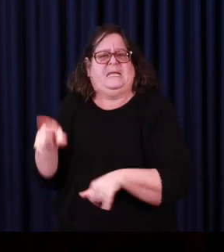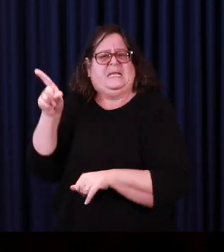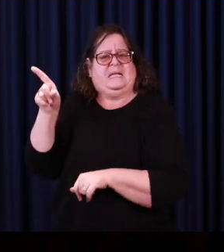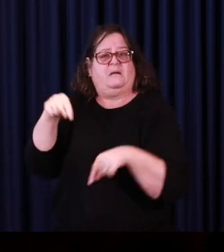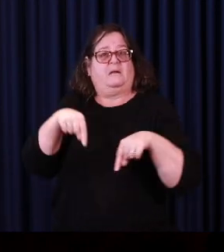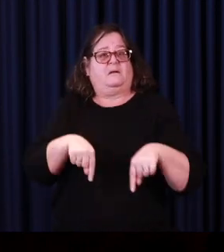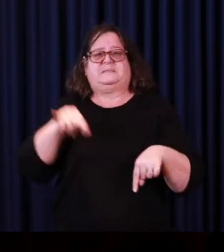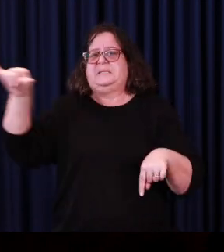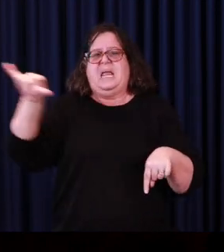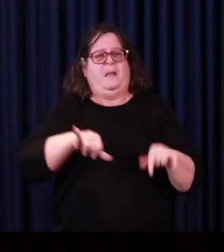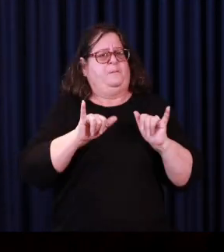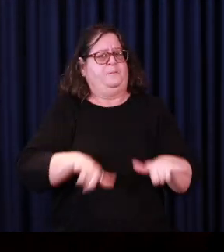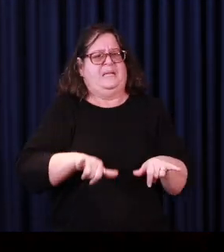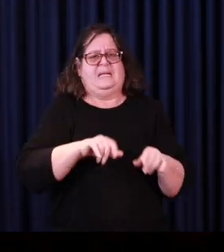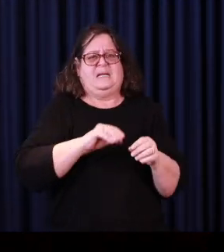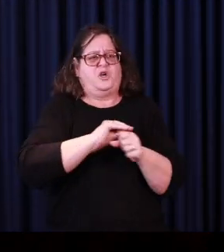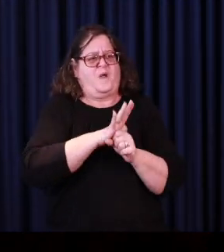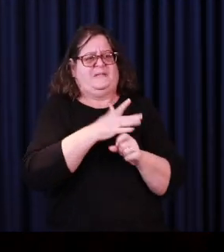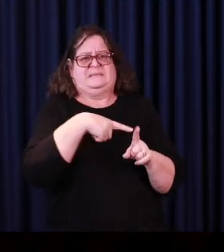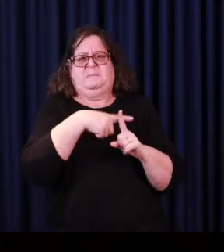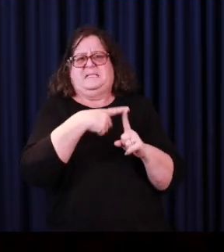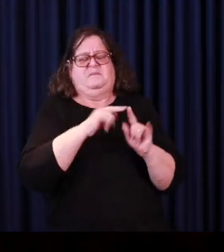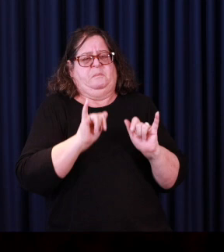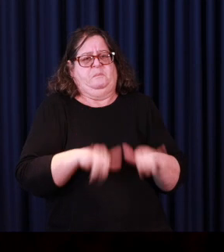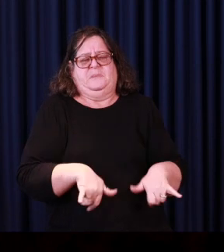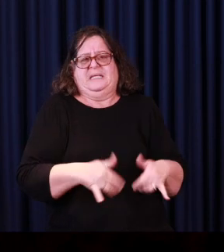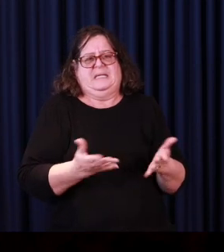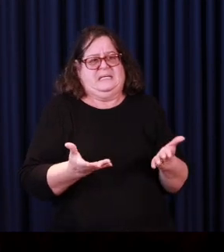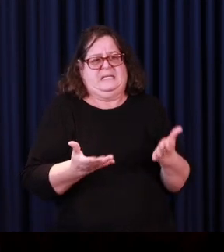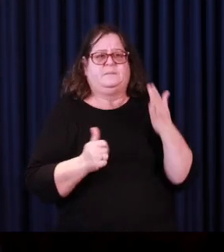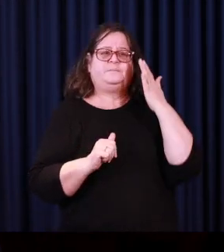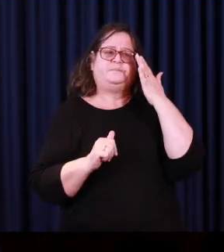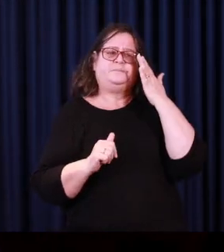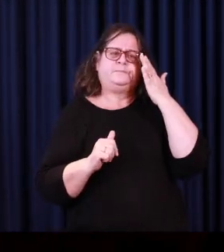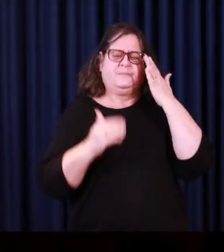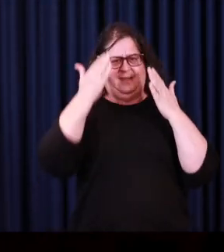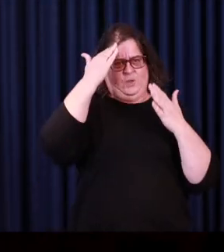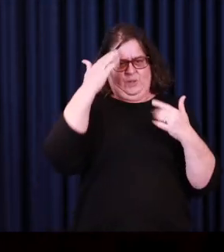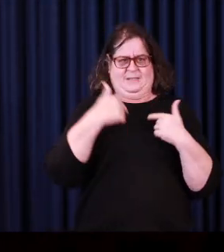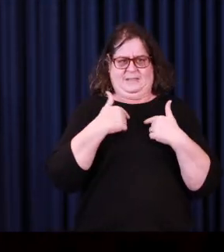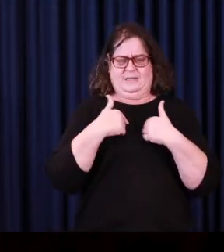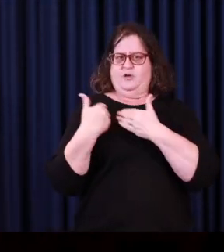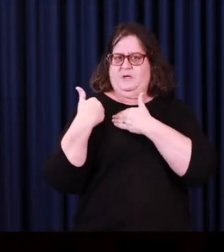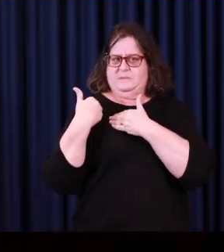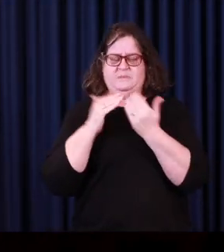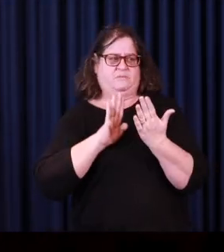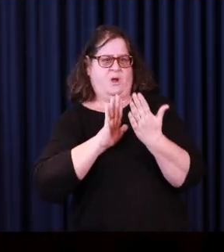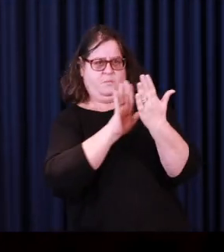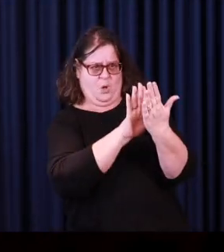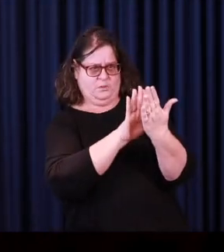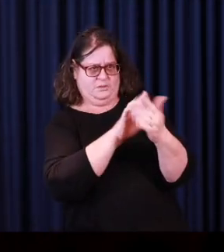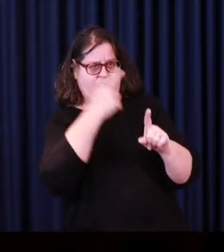I'm well aware that taking the measured, steady, responsible approach will continue to invite criticism from all